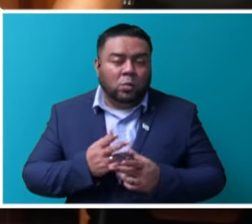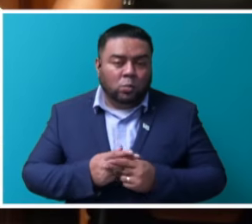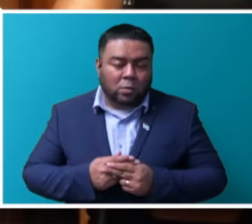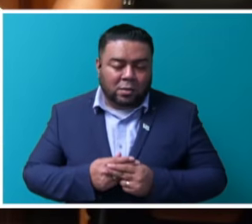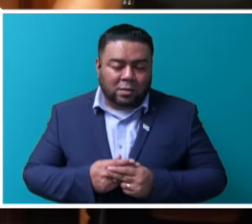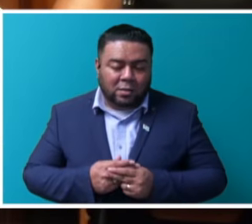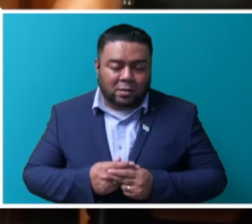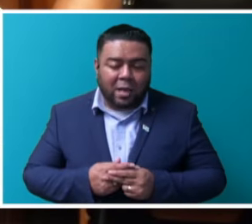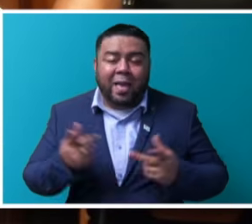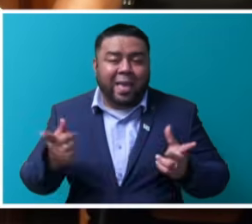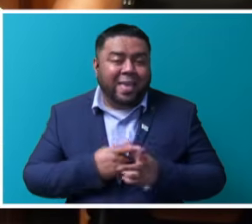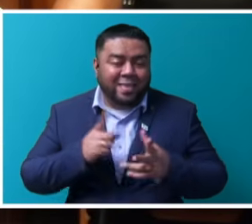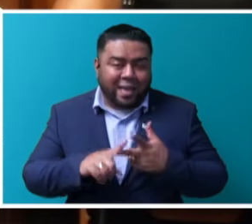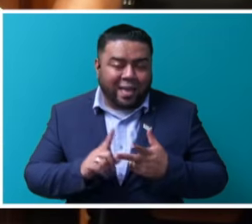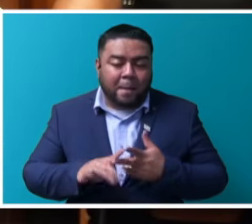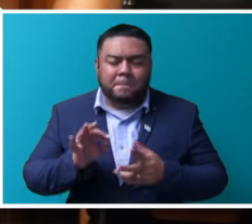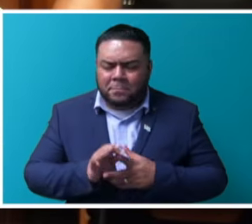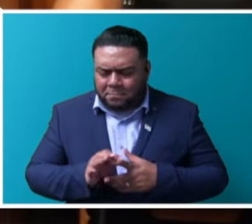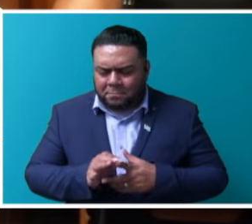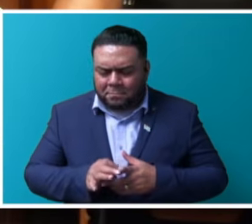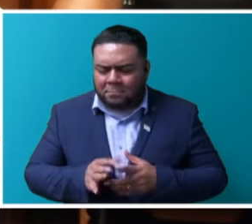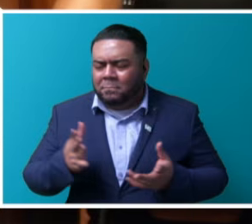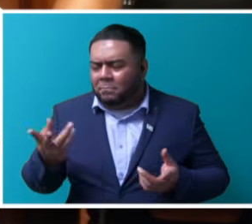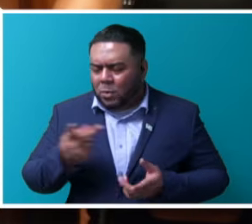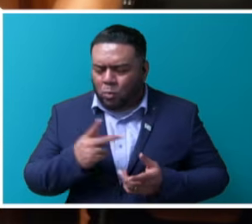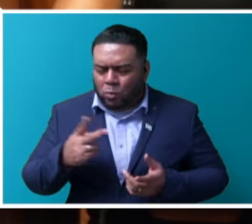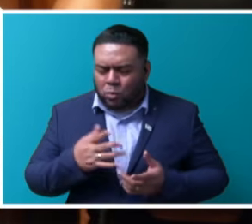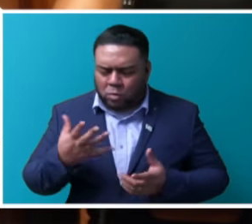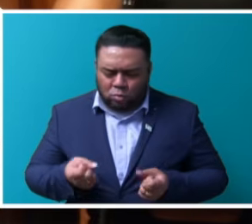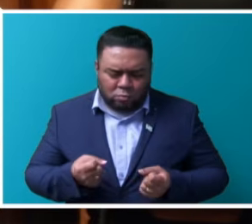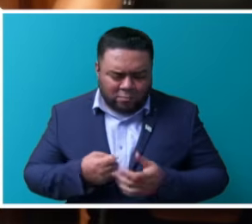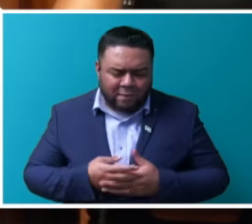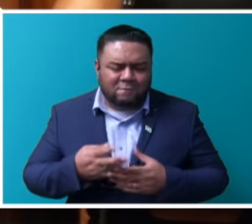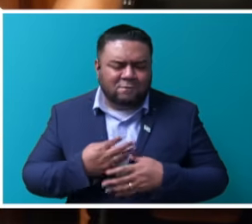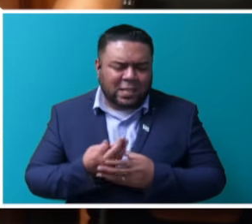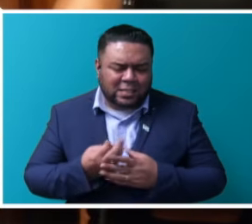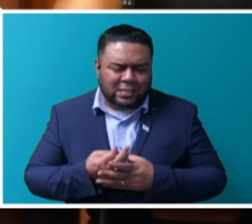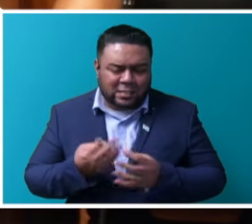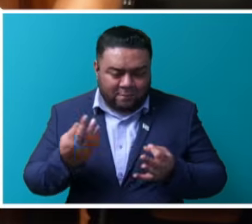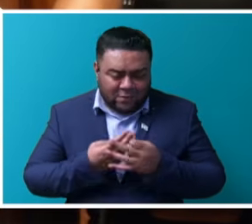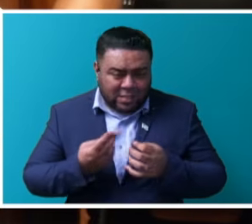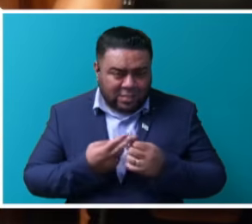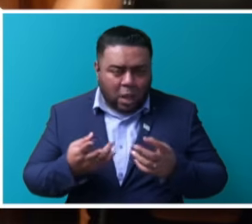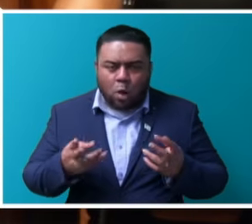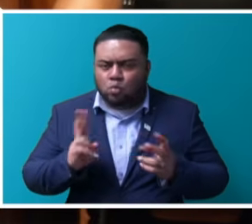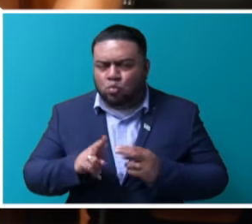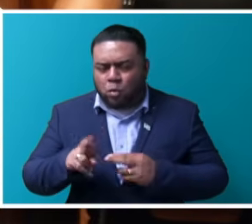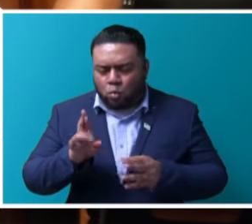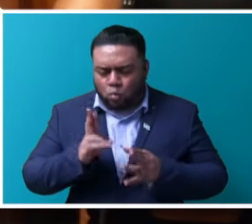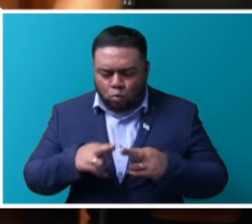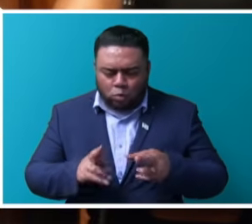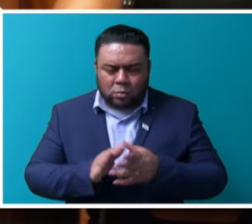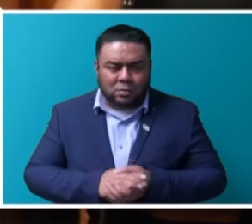Bank, AIIB, to undertake a major investment to fix our rural road infrastructure. The AIIB has